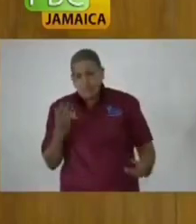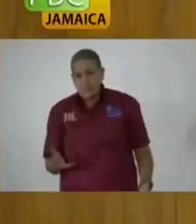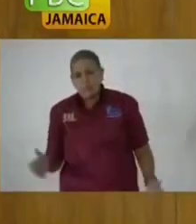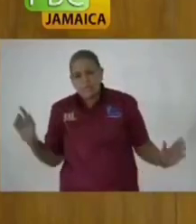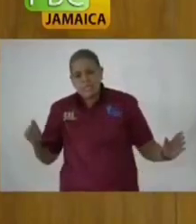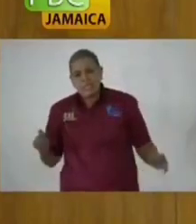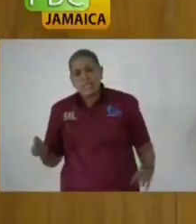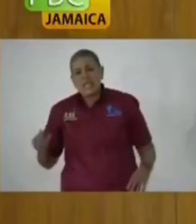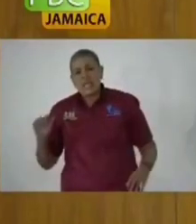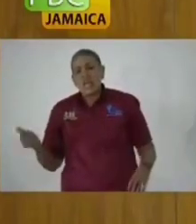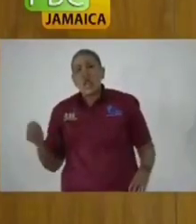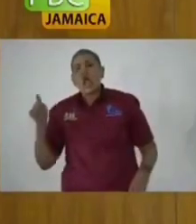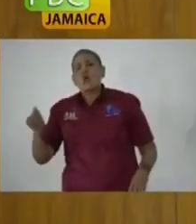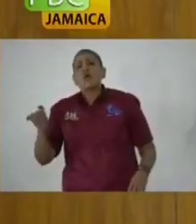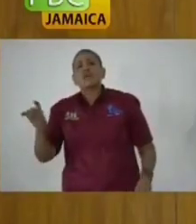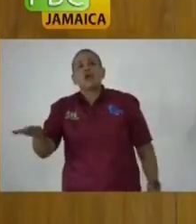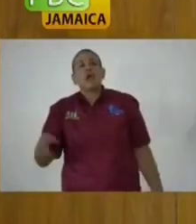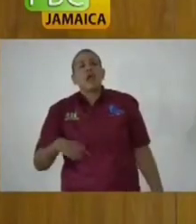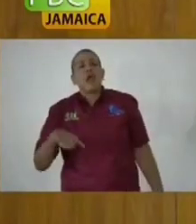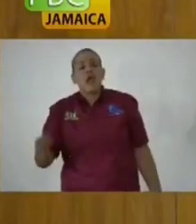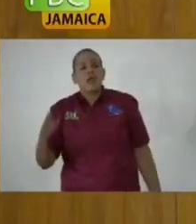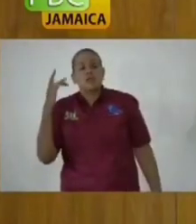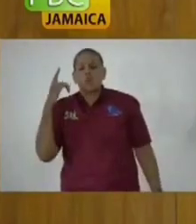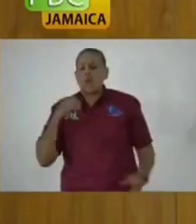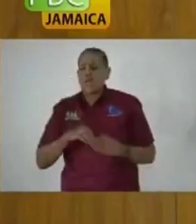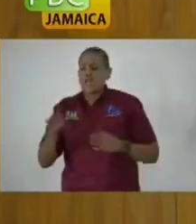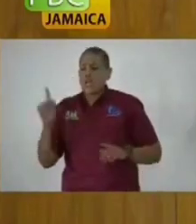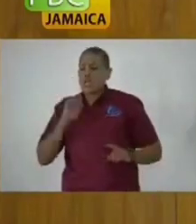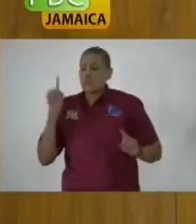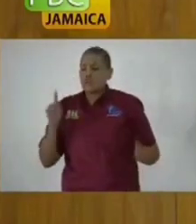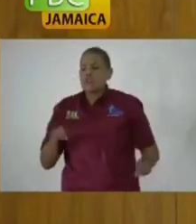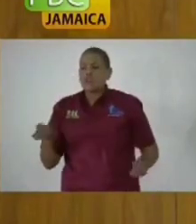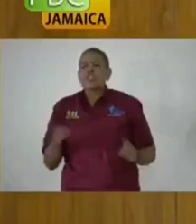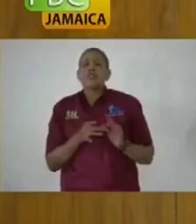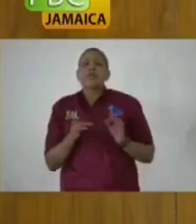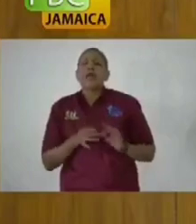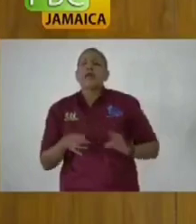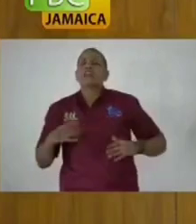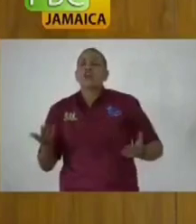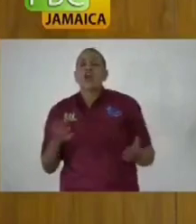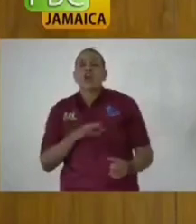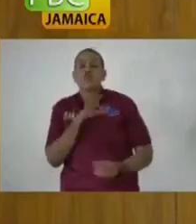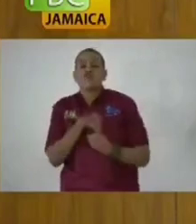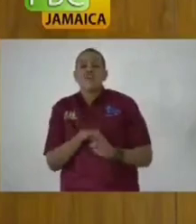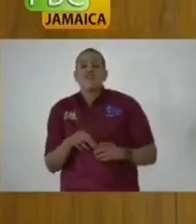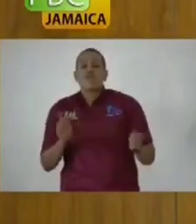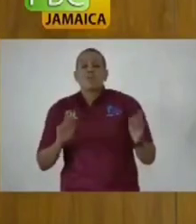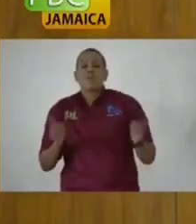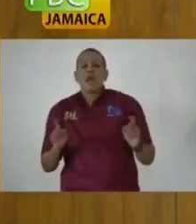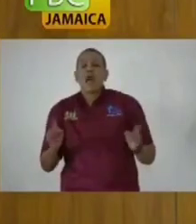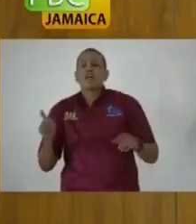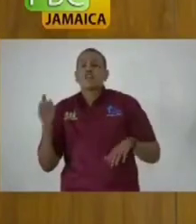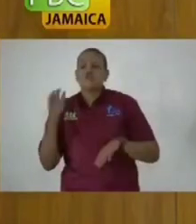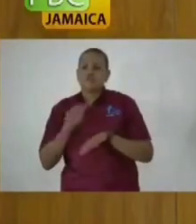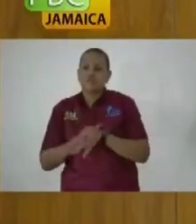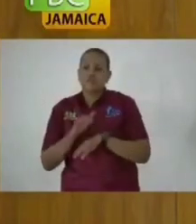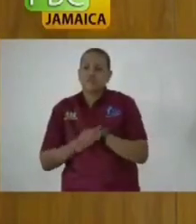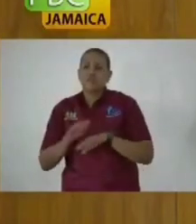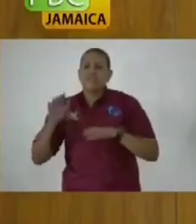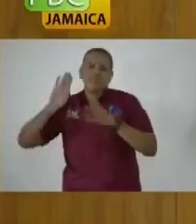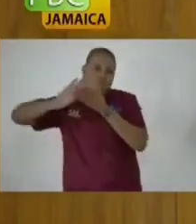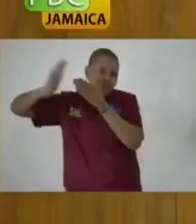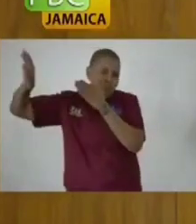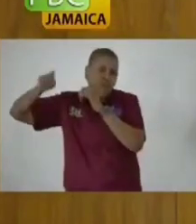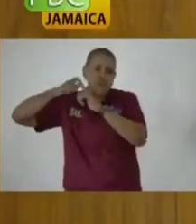other question I've asked her is, because in her correspondence she mentions a referendum to deal with the monarchy and other matters, and